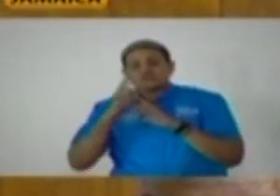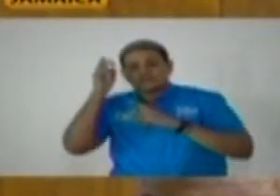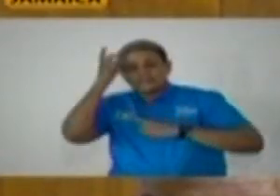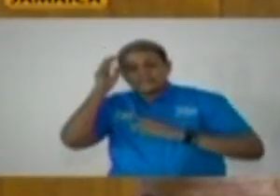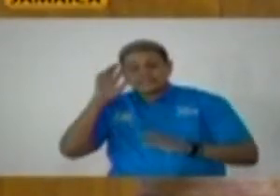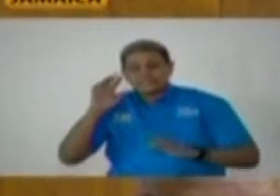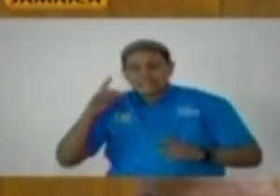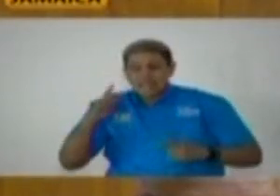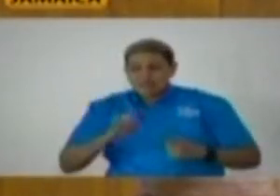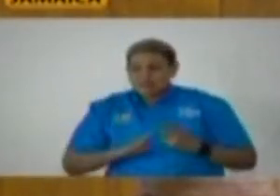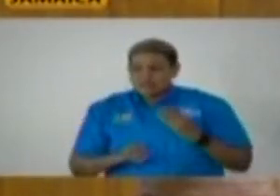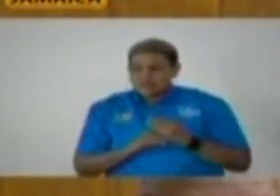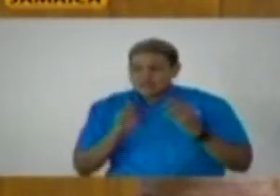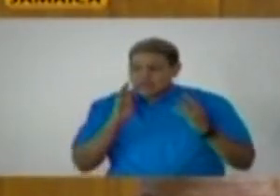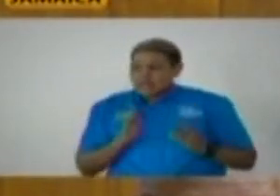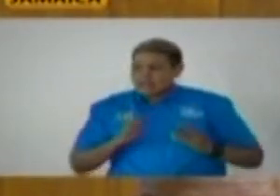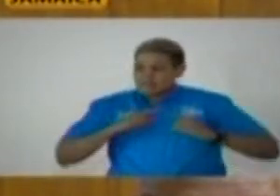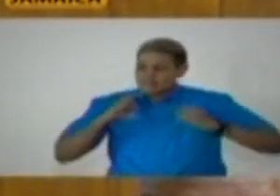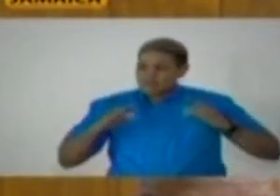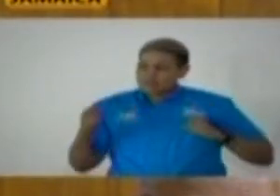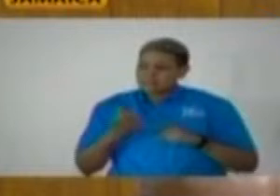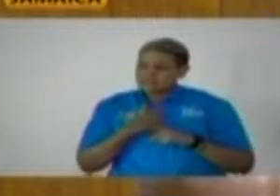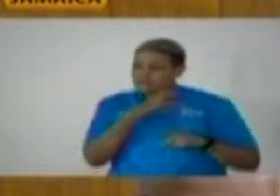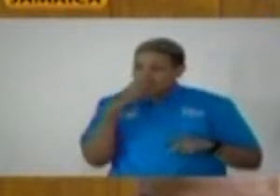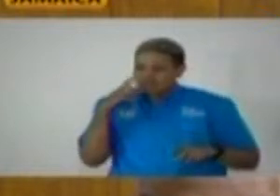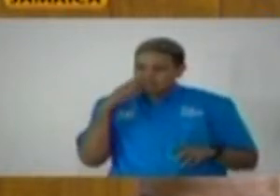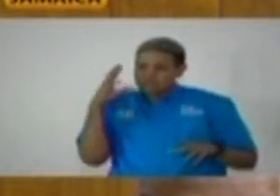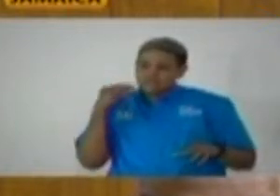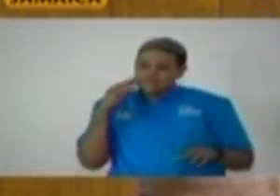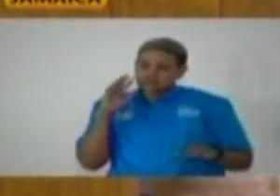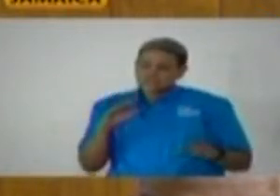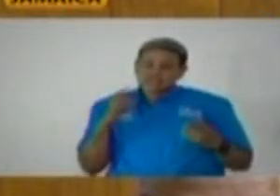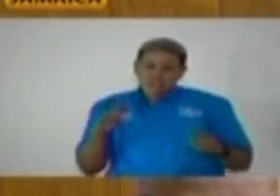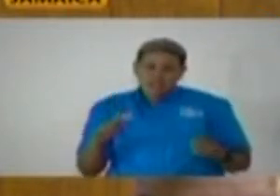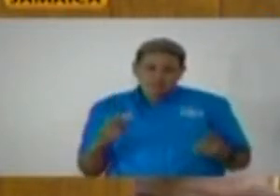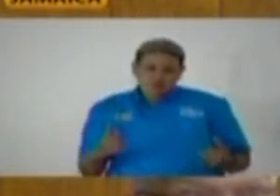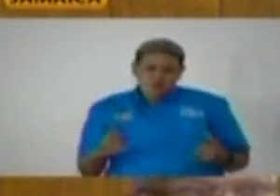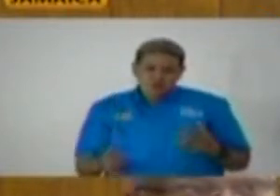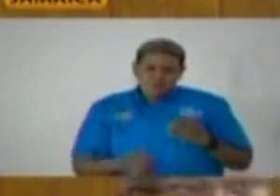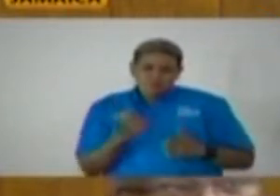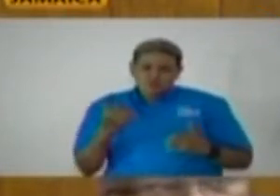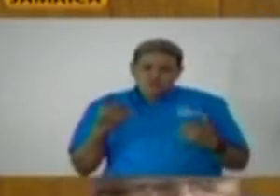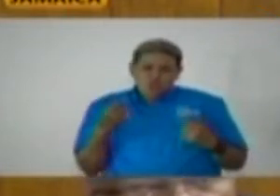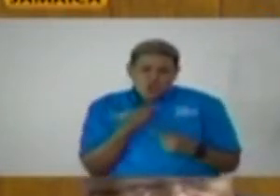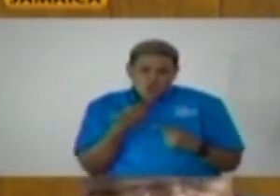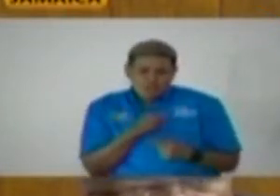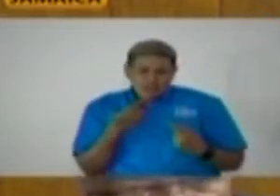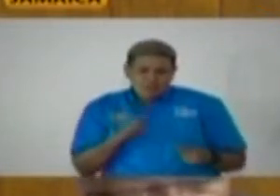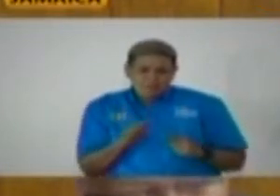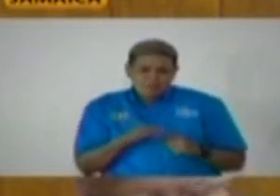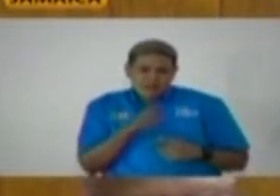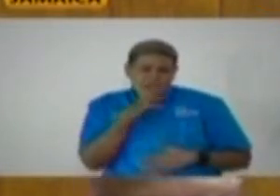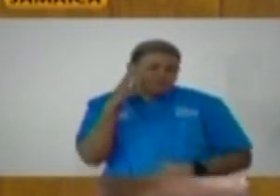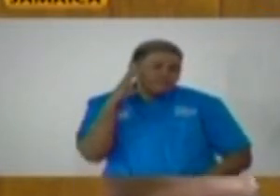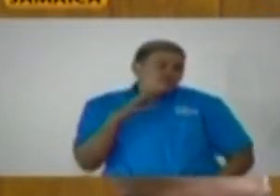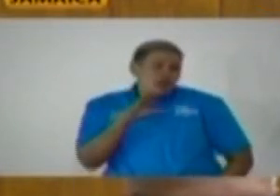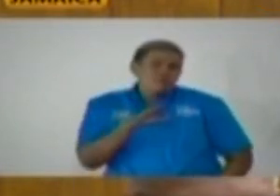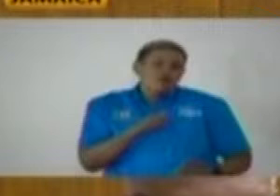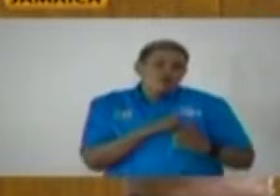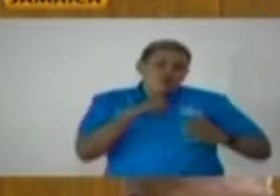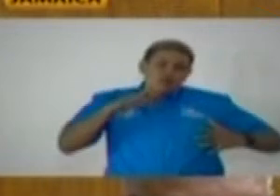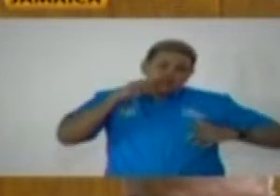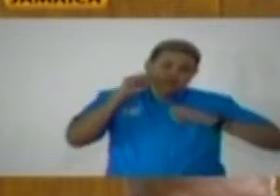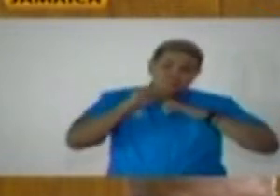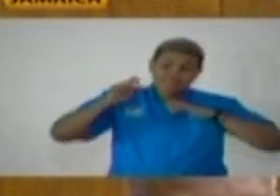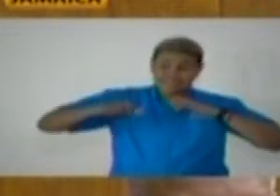disease and the climate variability farmers are experiencing today. You know, the most hurtful thing is when a farmer, without